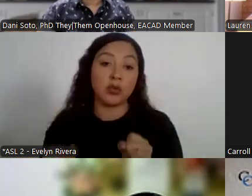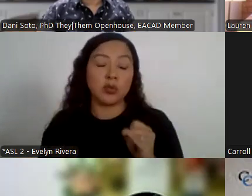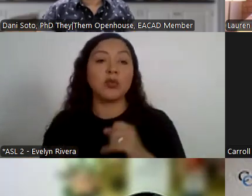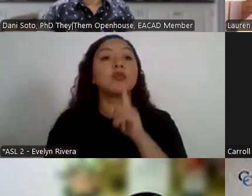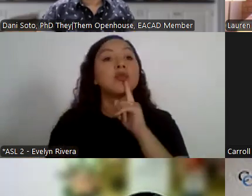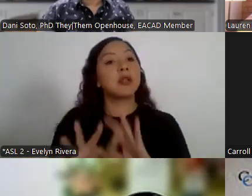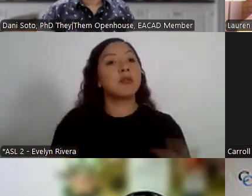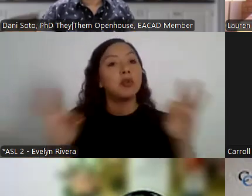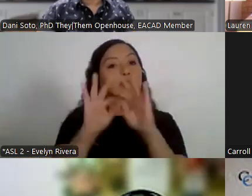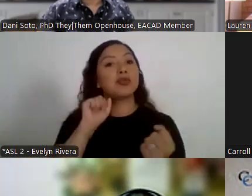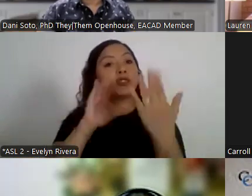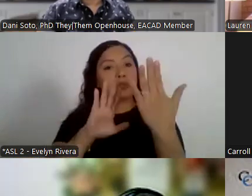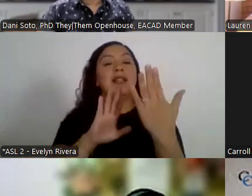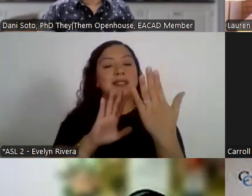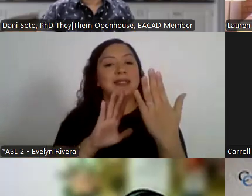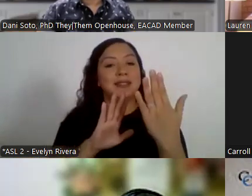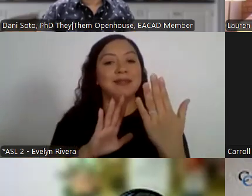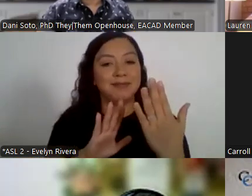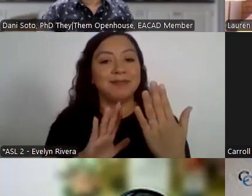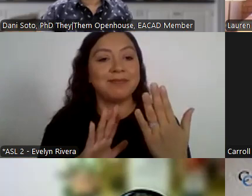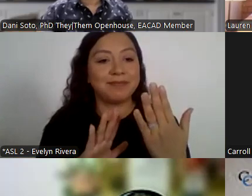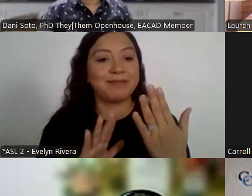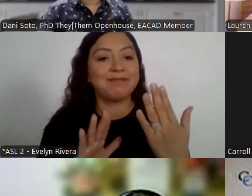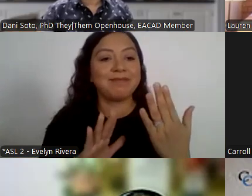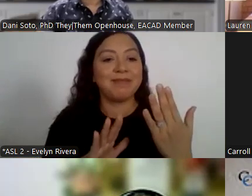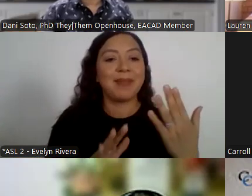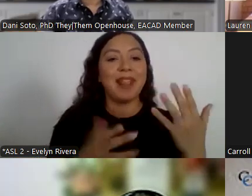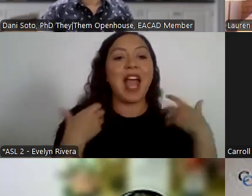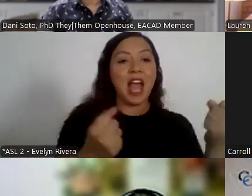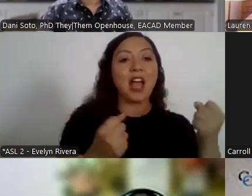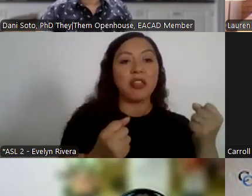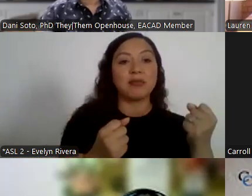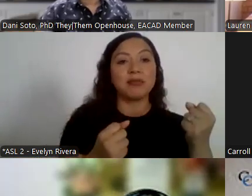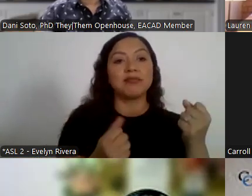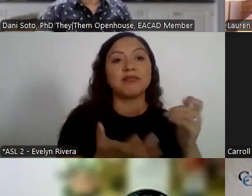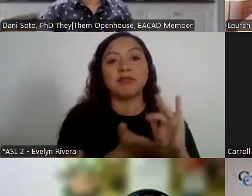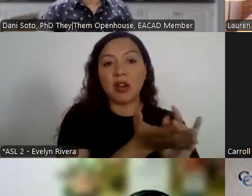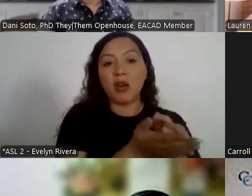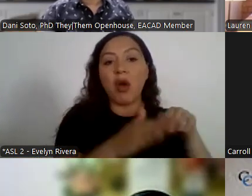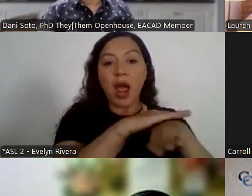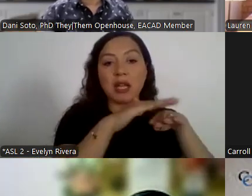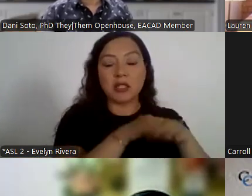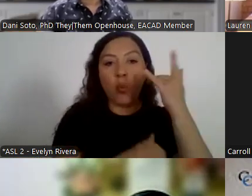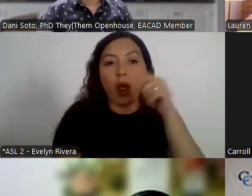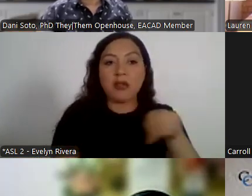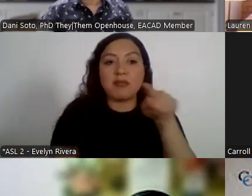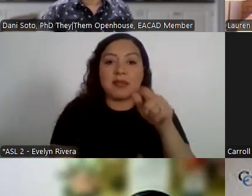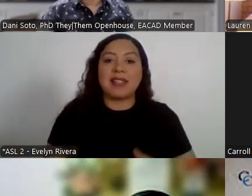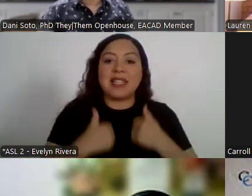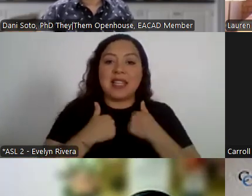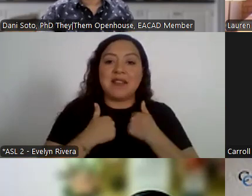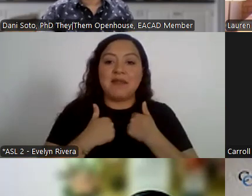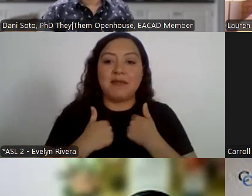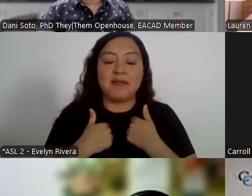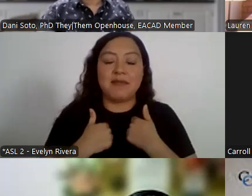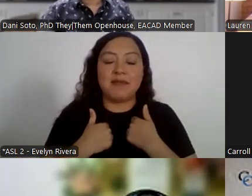determinants of health and healthcare access, just because they live in a quote unquote rural and